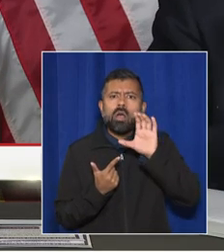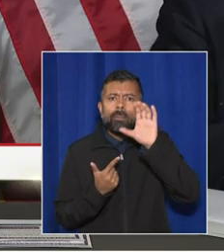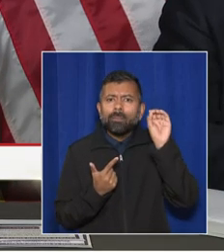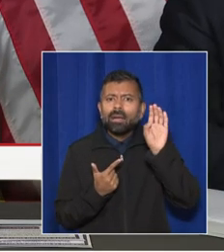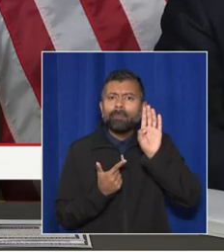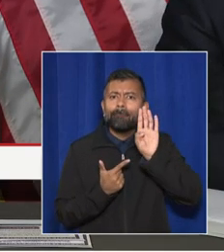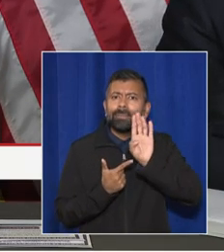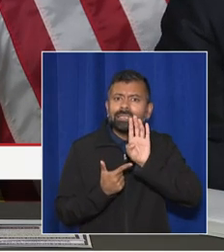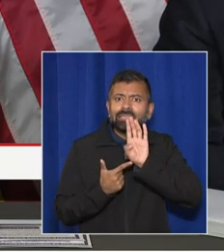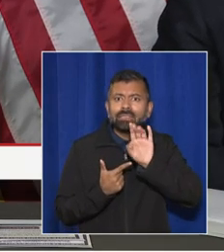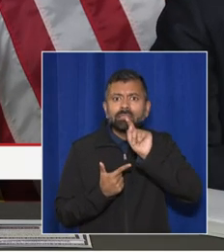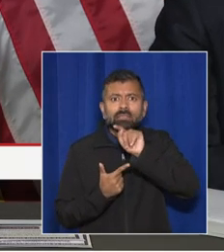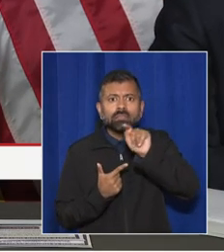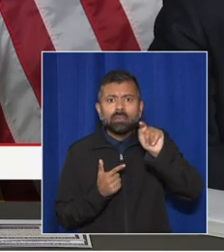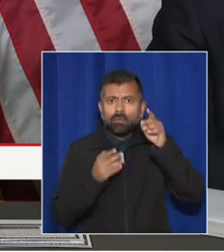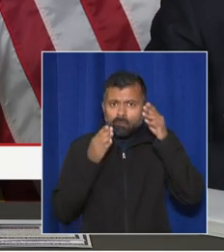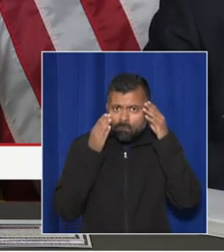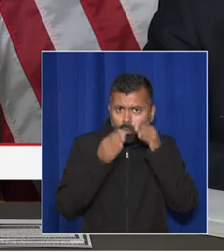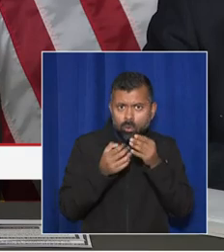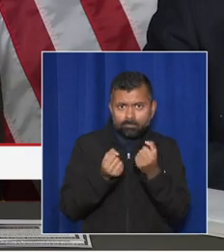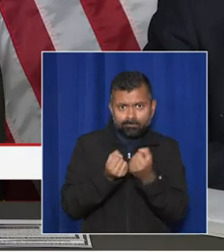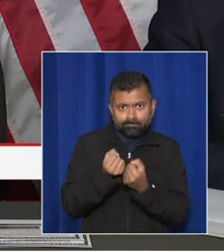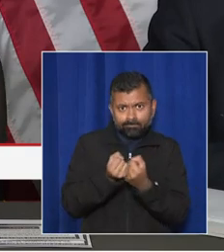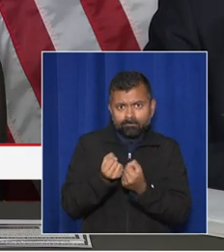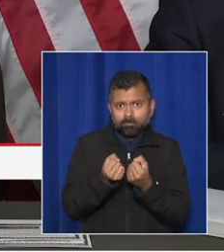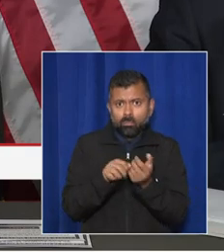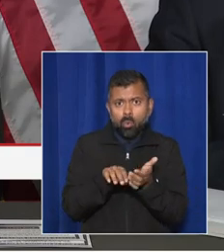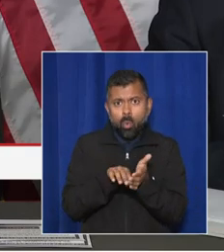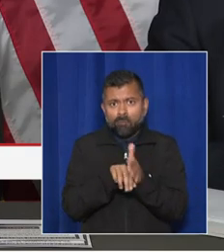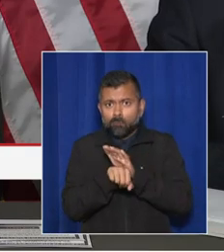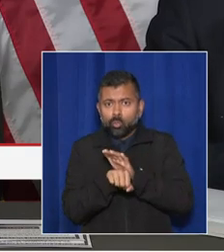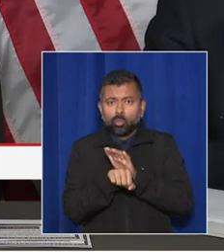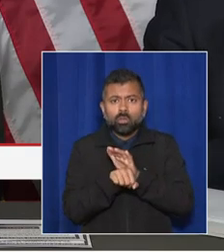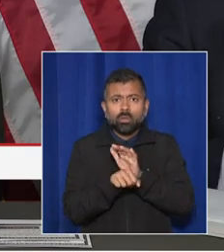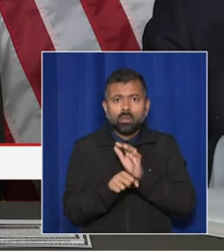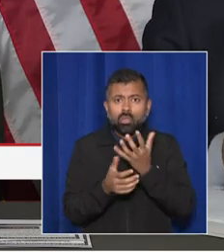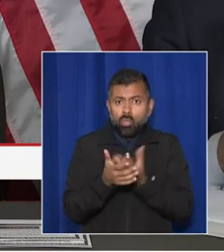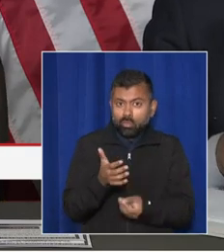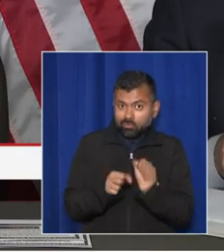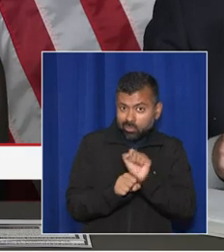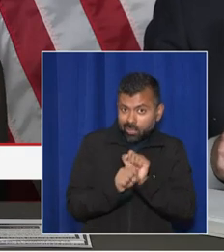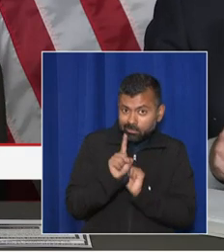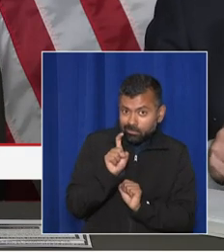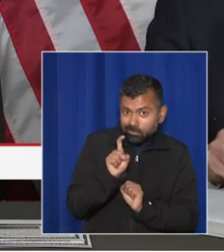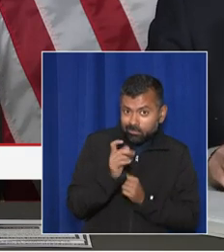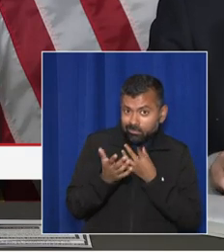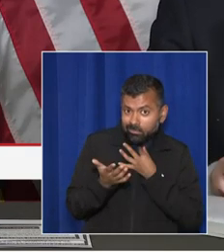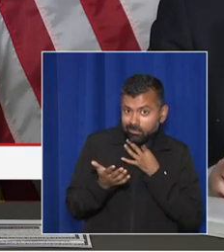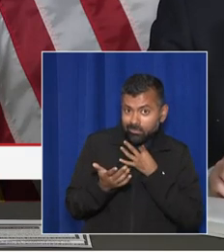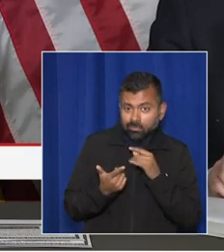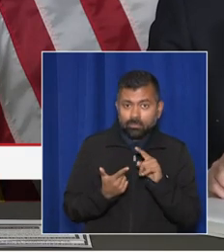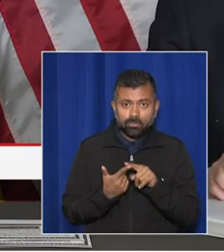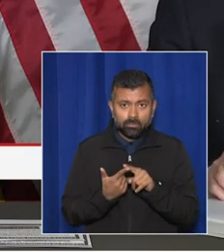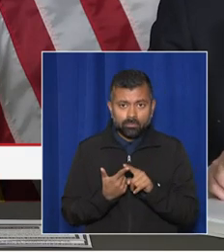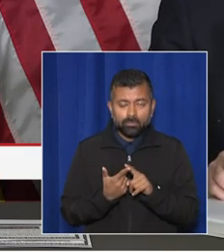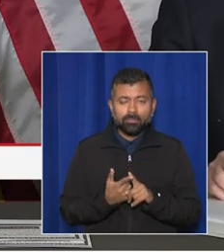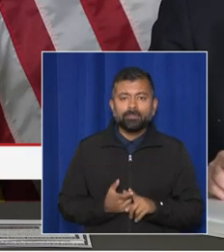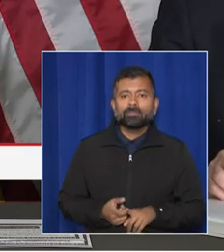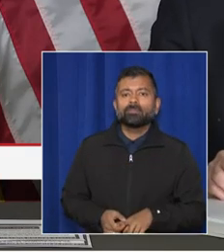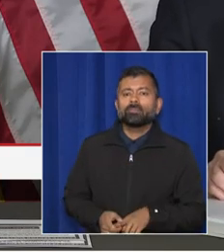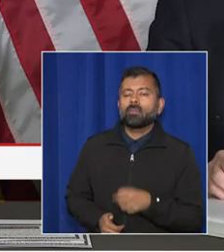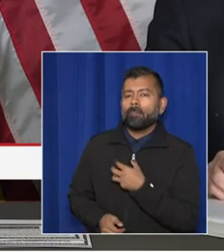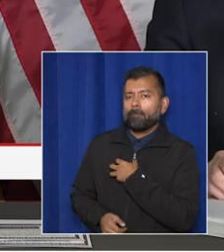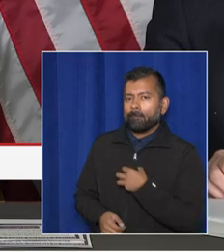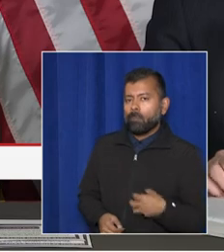or reskilling to, get the jobs in these target growth areas? Well, thank you for that question, both